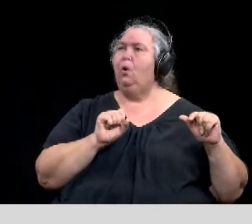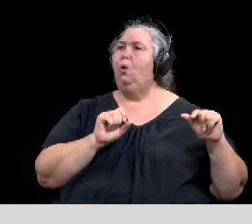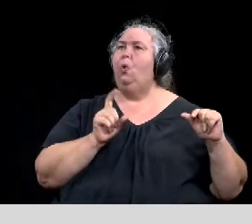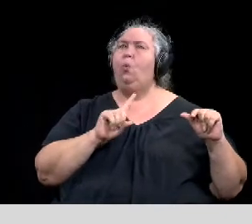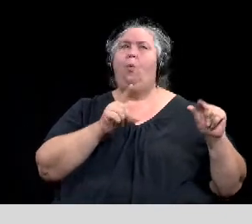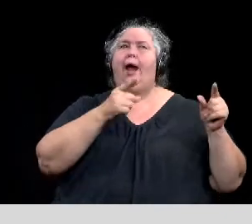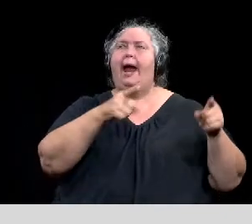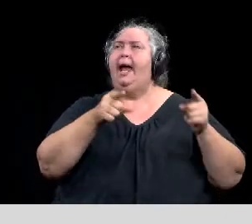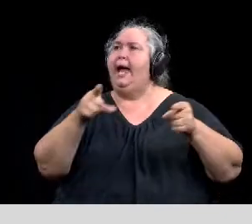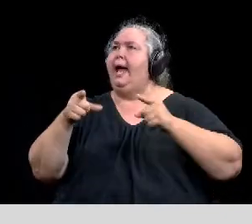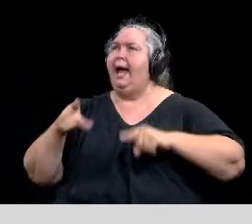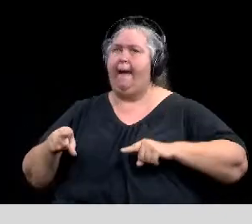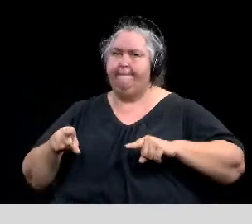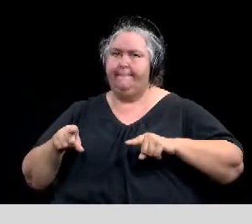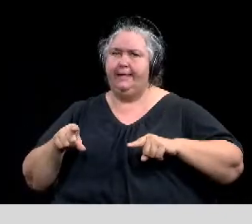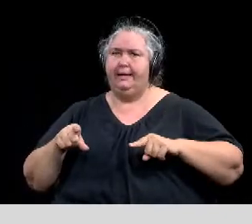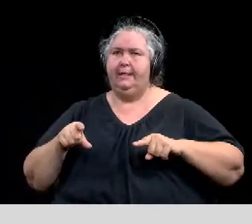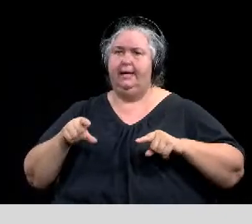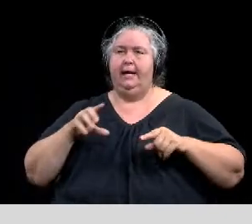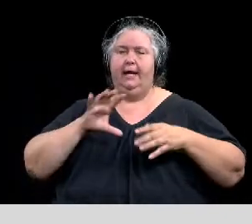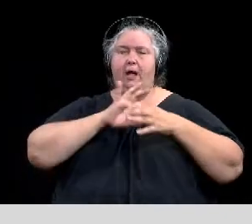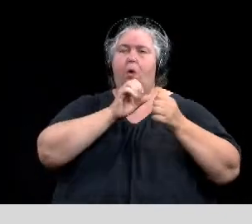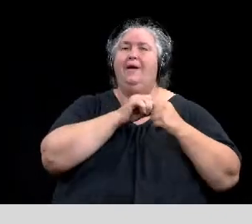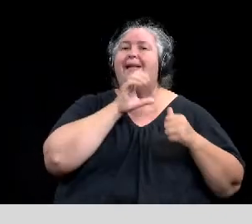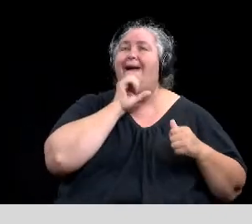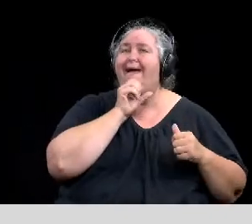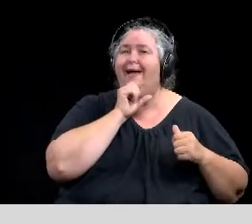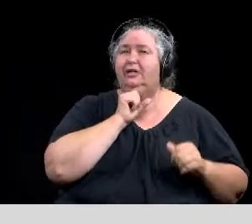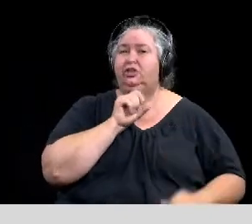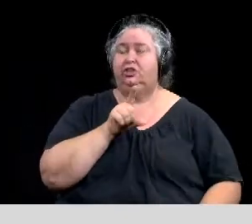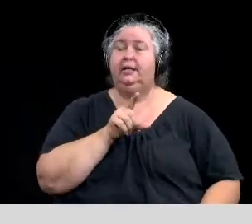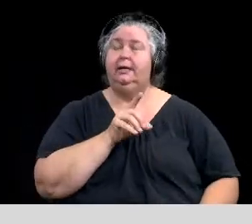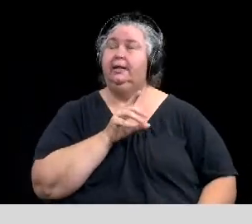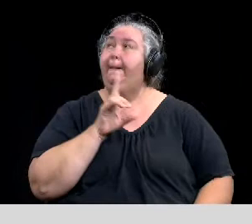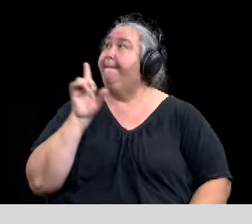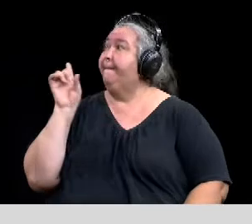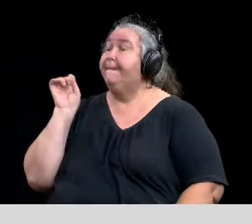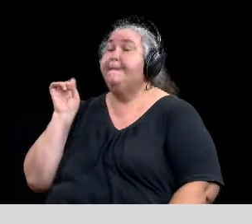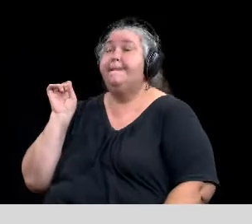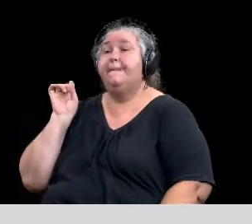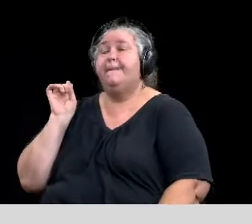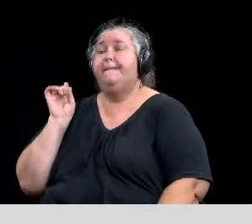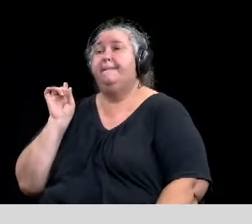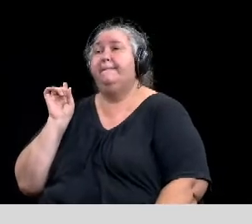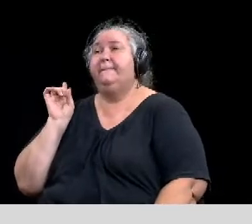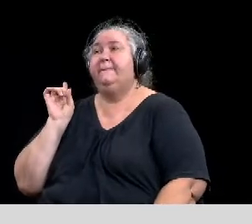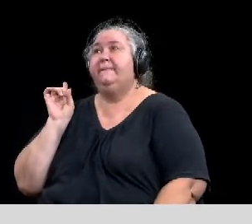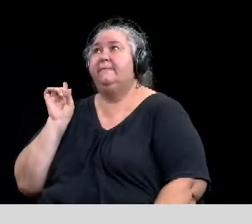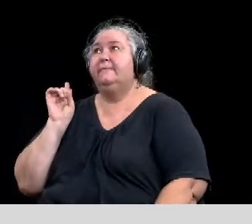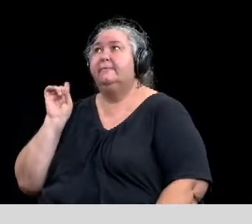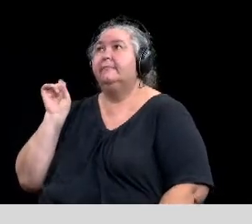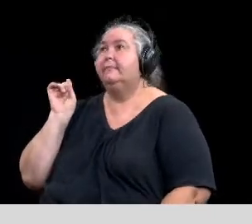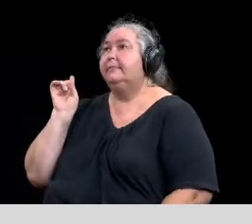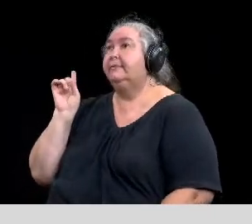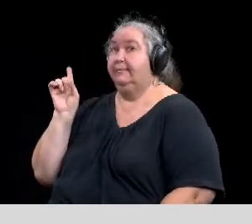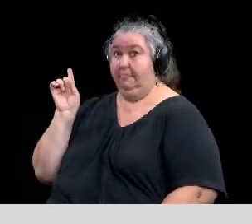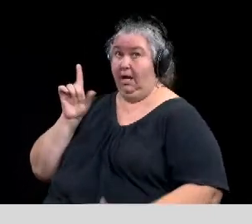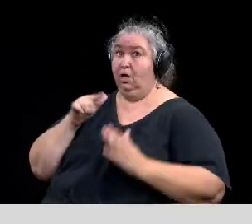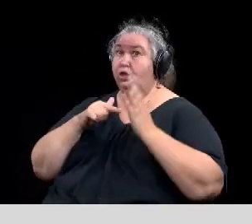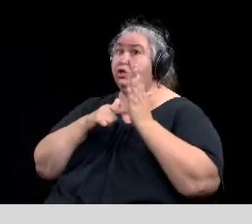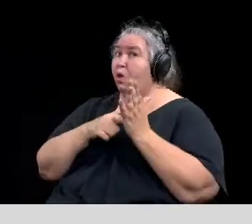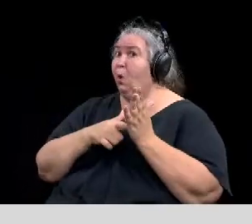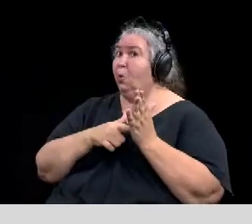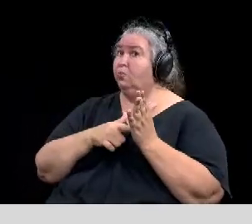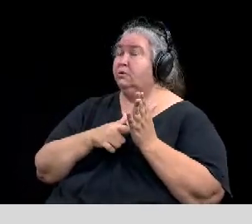occurred along an age distribution? And what you see here is that really the majority of